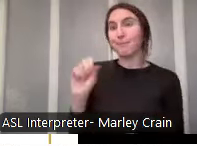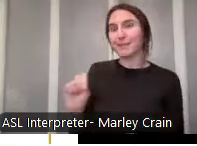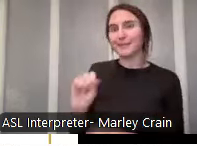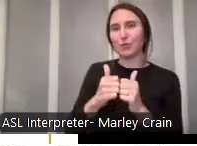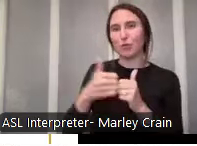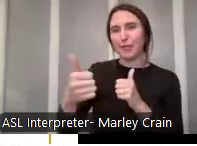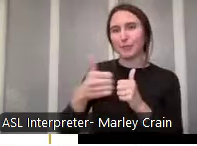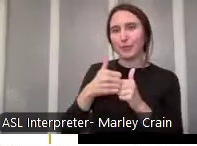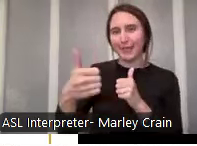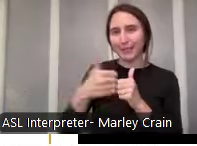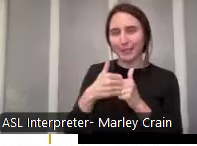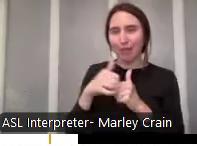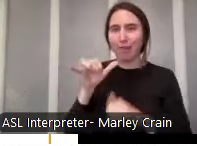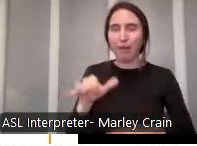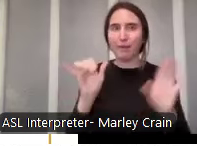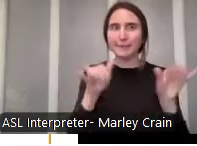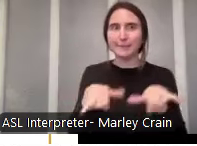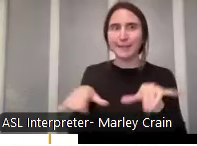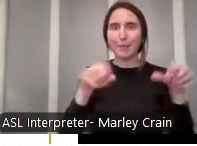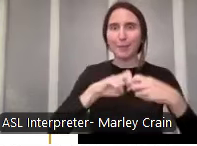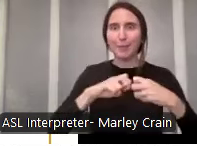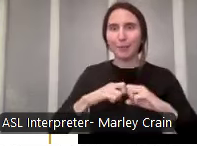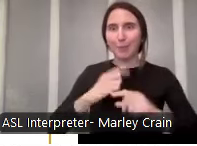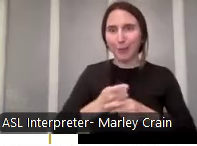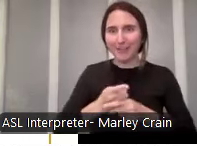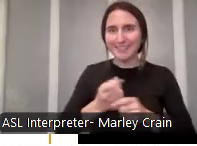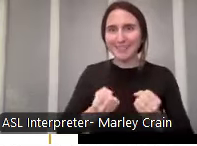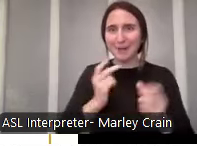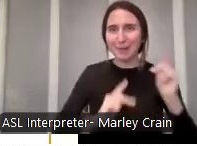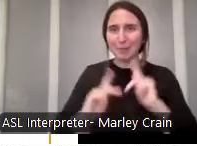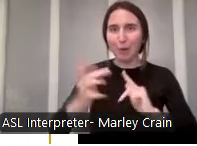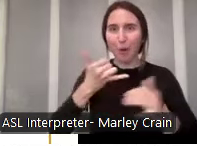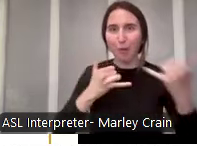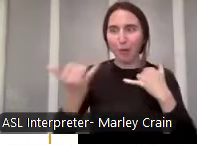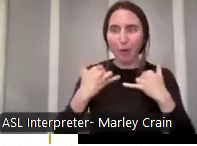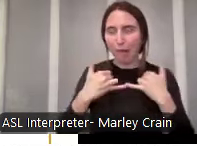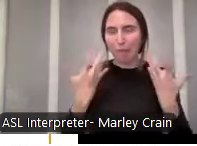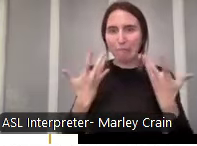every year. And I hope it's different this year, but we'll see.